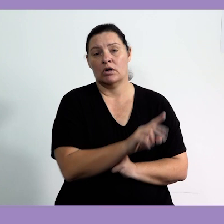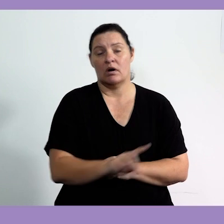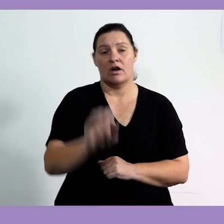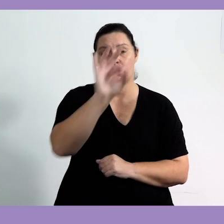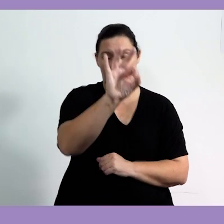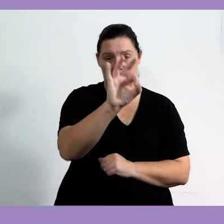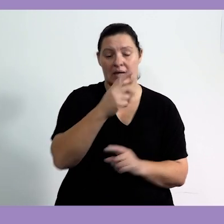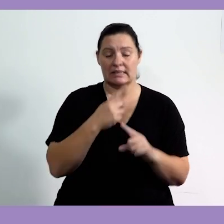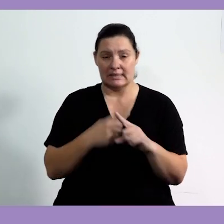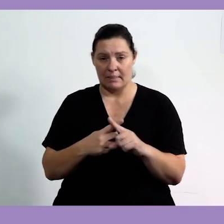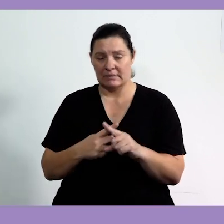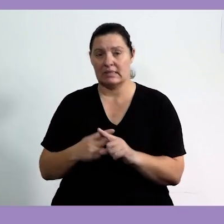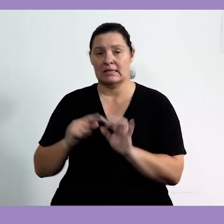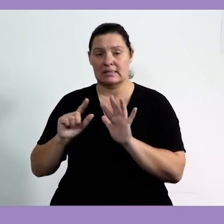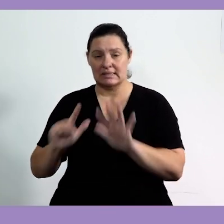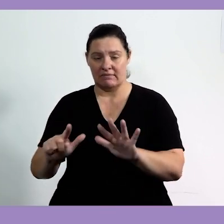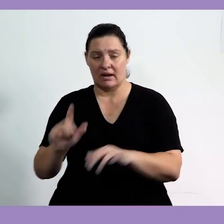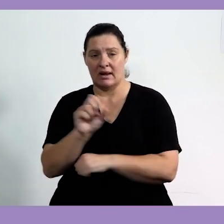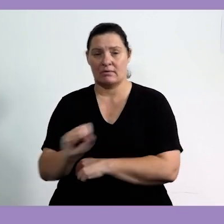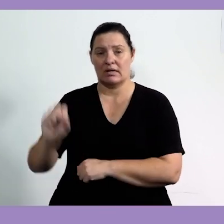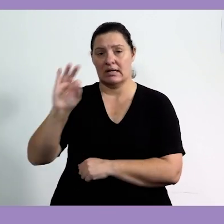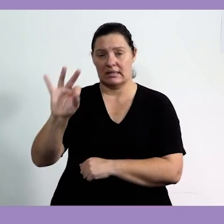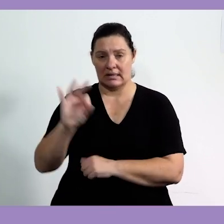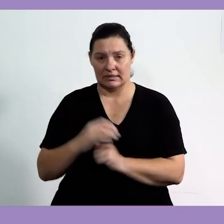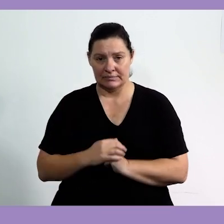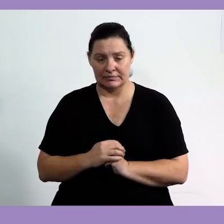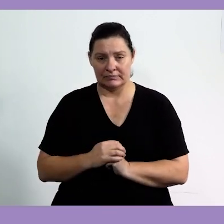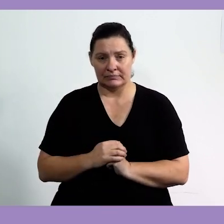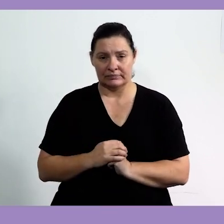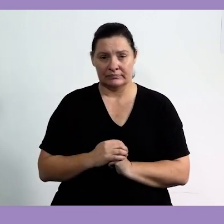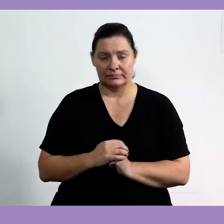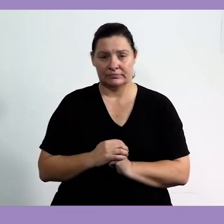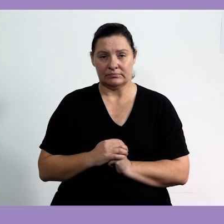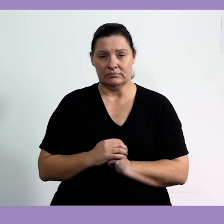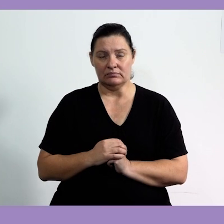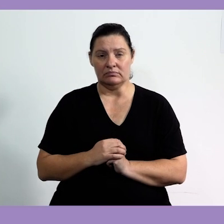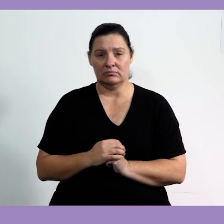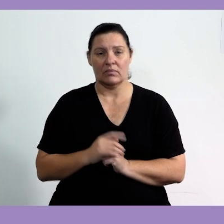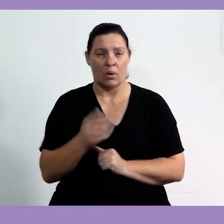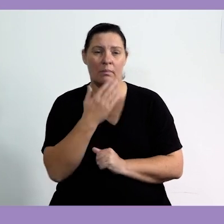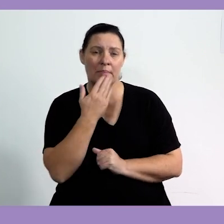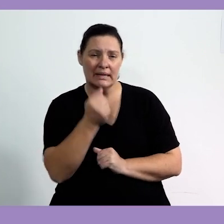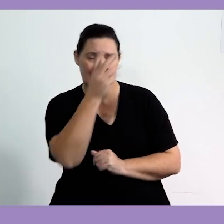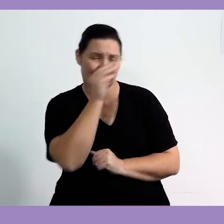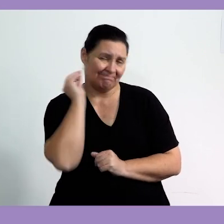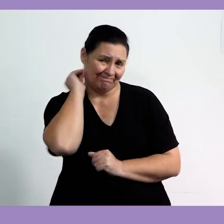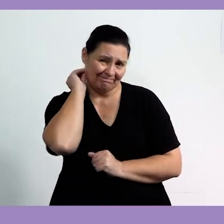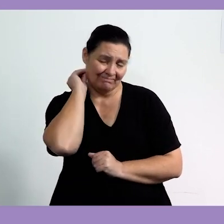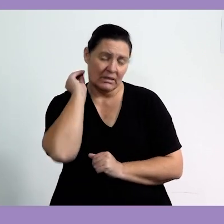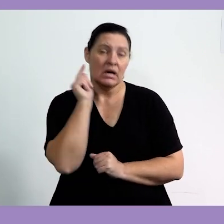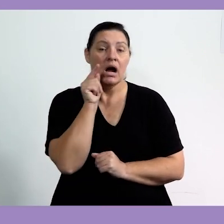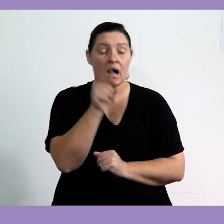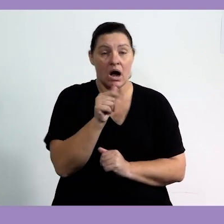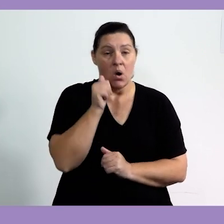raised to the exponent 3 multiplied by 7 raised to the exponent 3. Now please take note